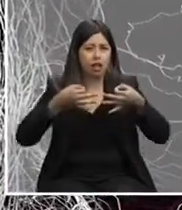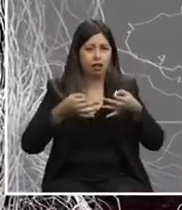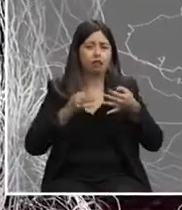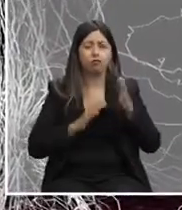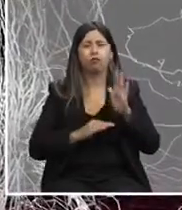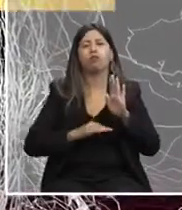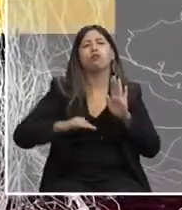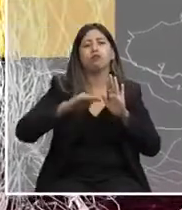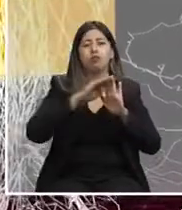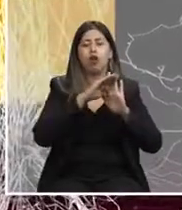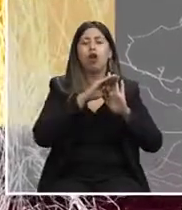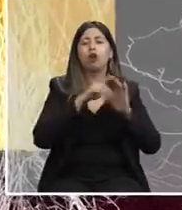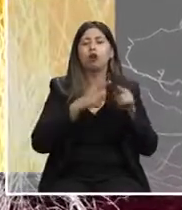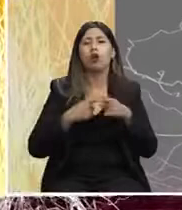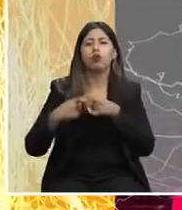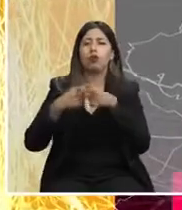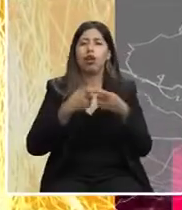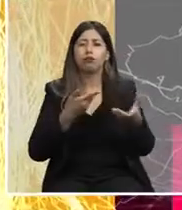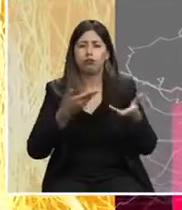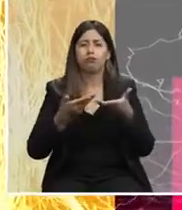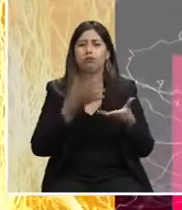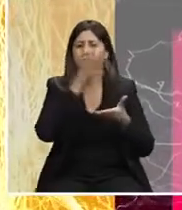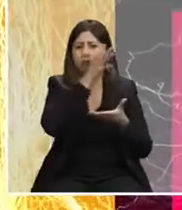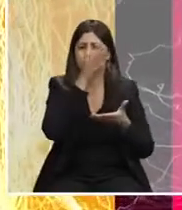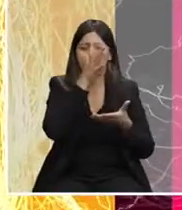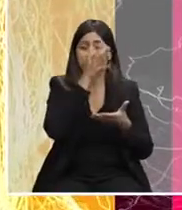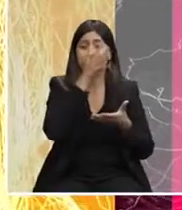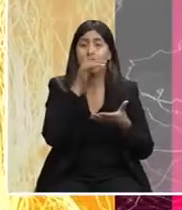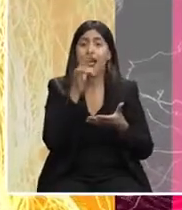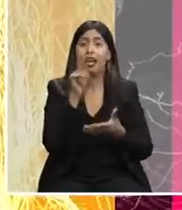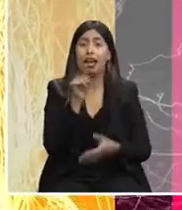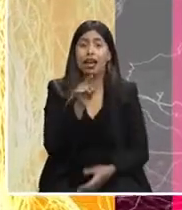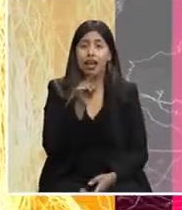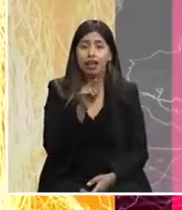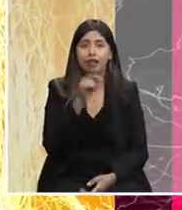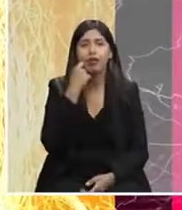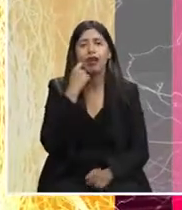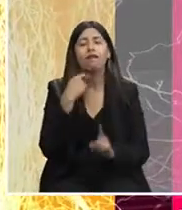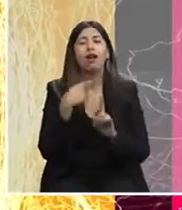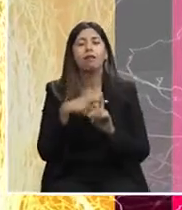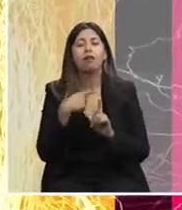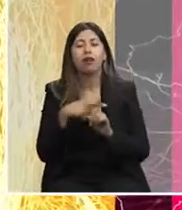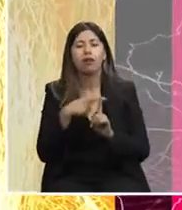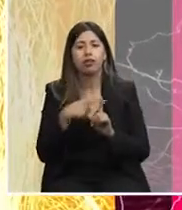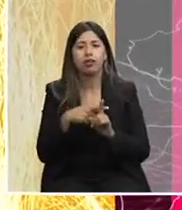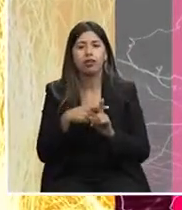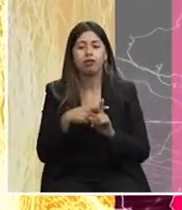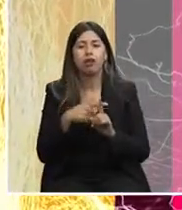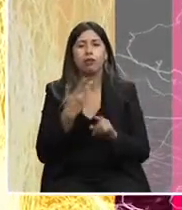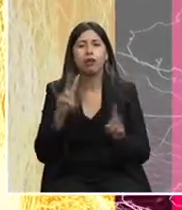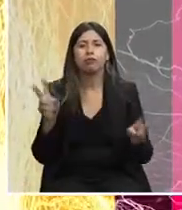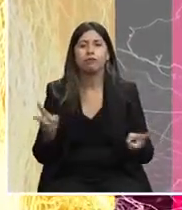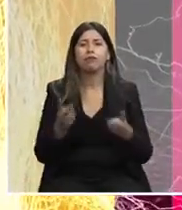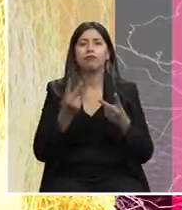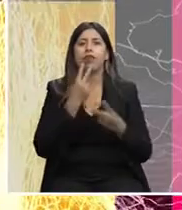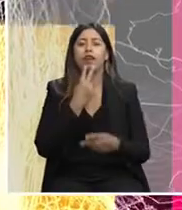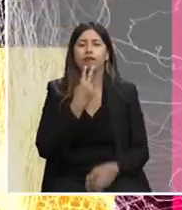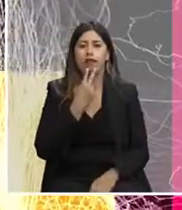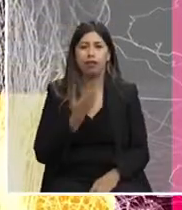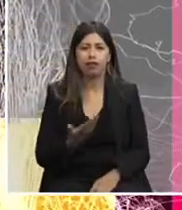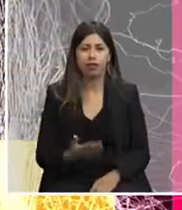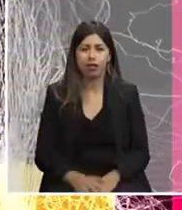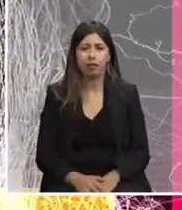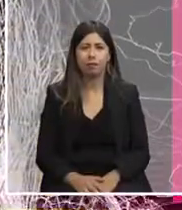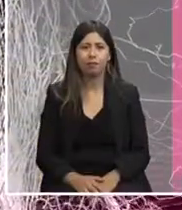advantage for survival, because in any hominid group, it guarantees access to